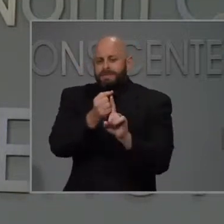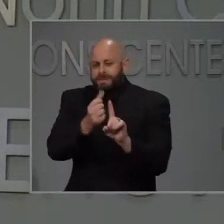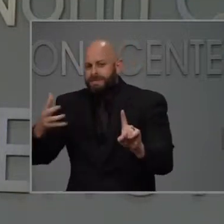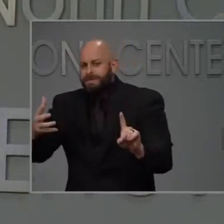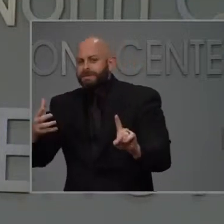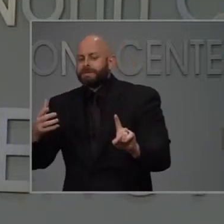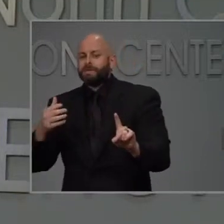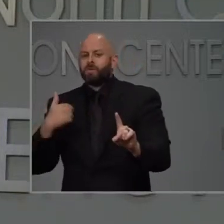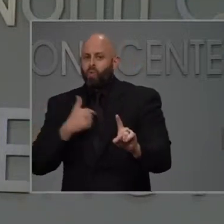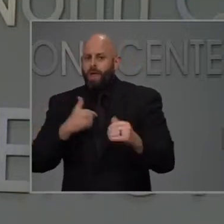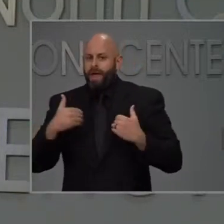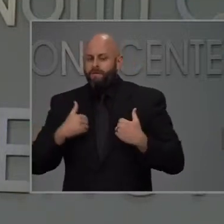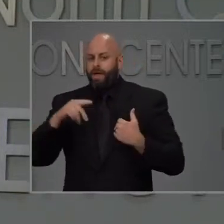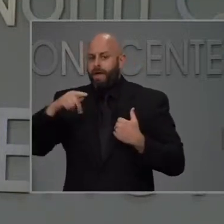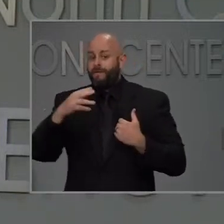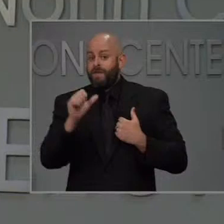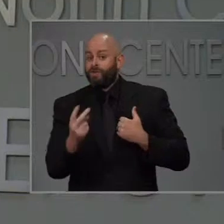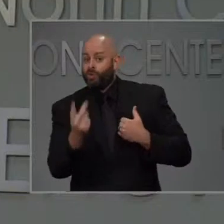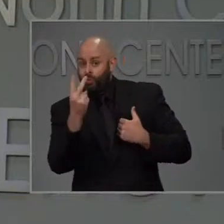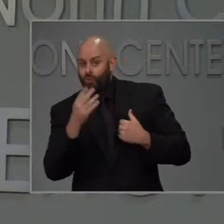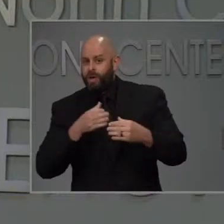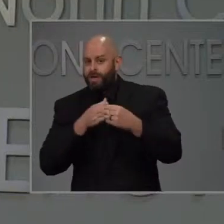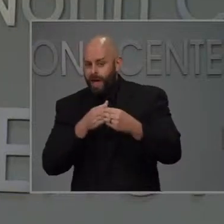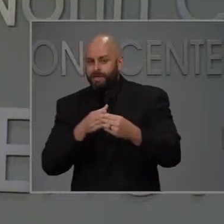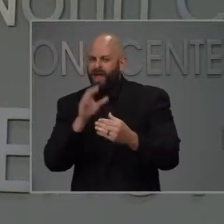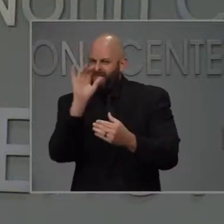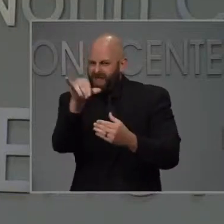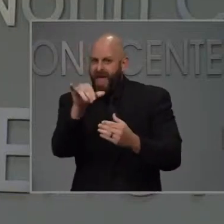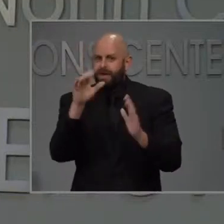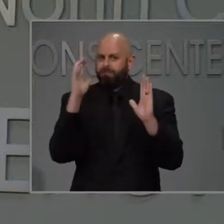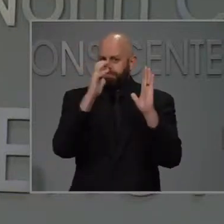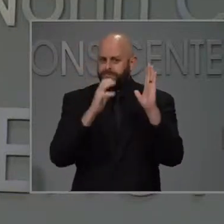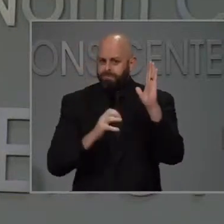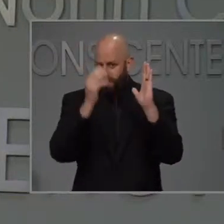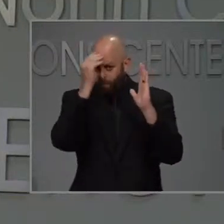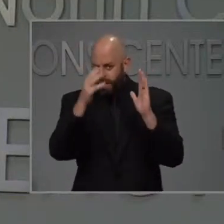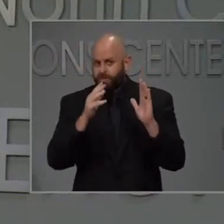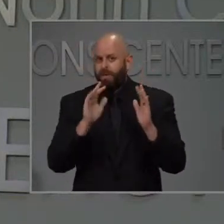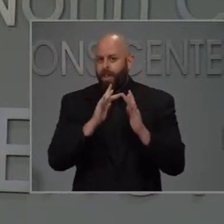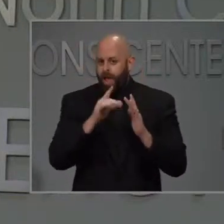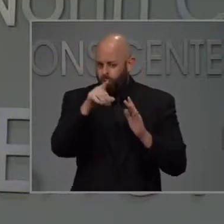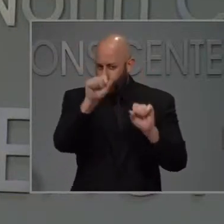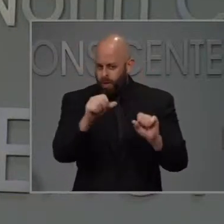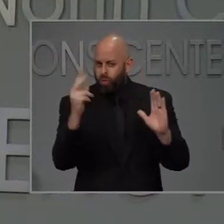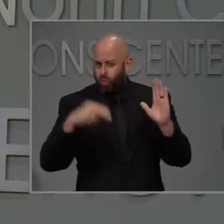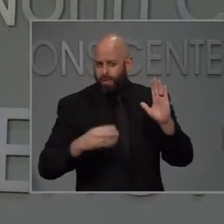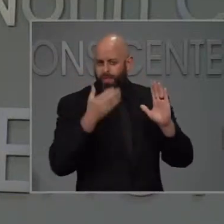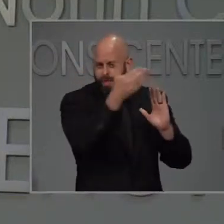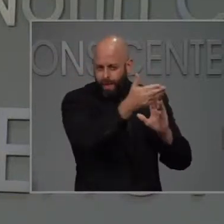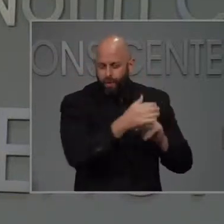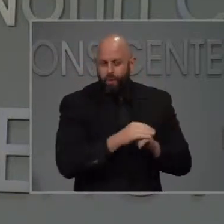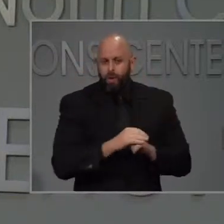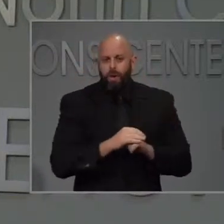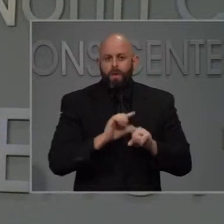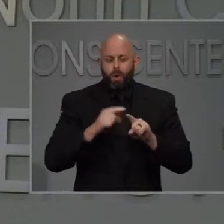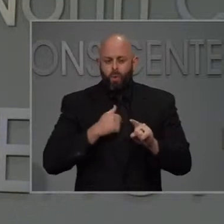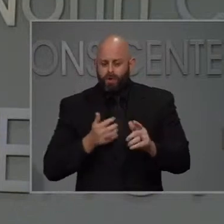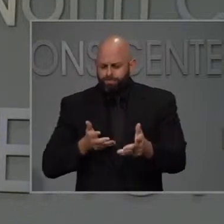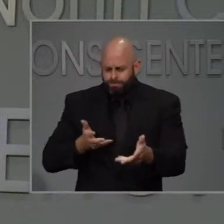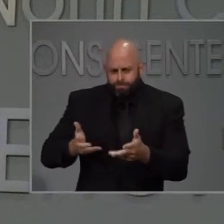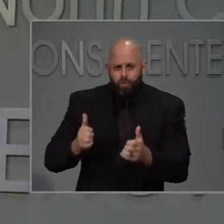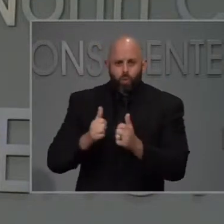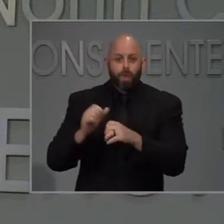phase 2 guidance that we put out at the beginning. But I know that we're working with a lot of those businesses along with